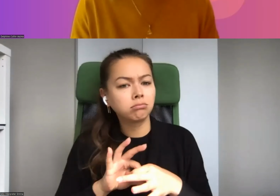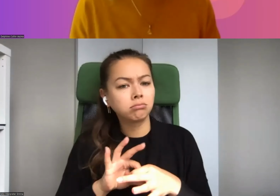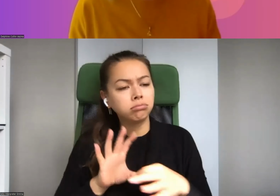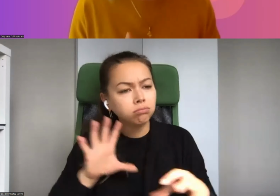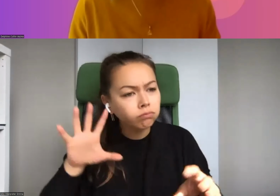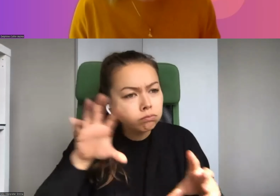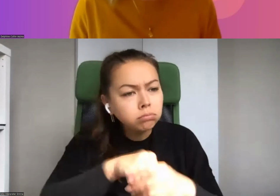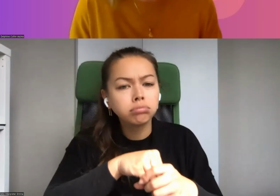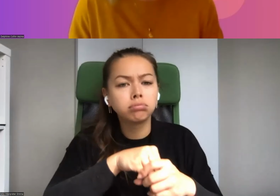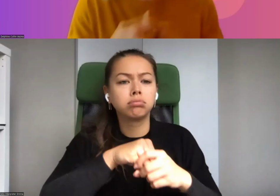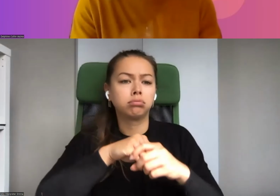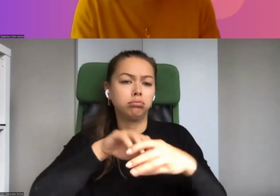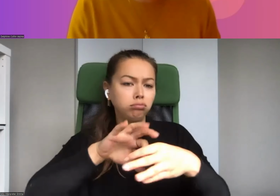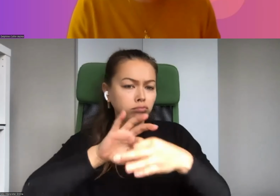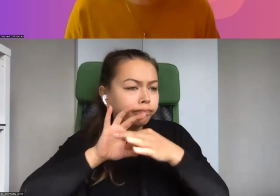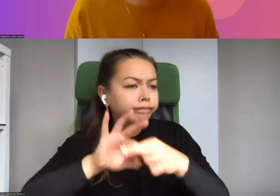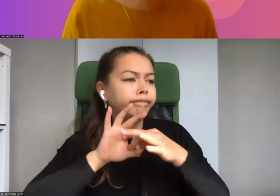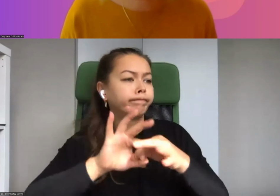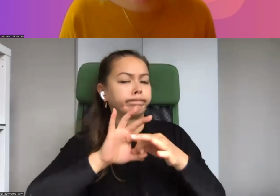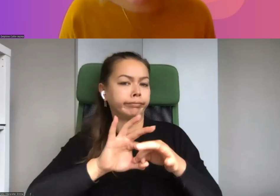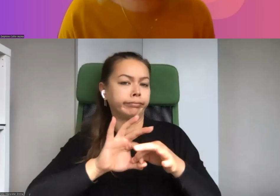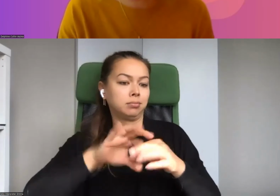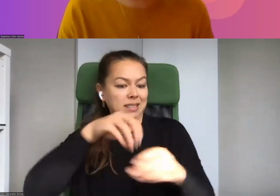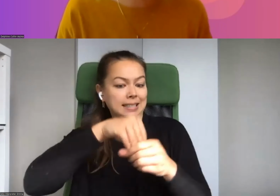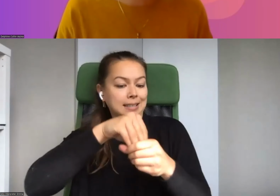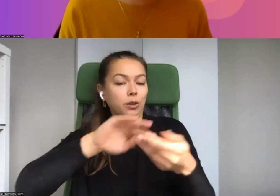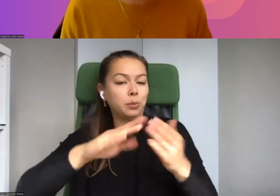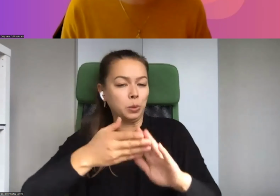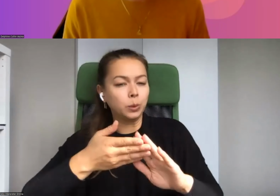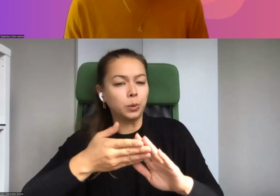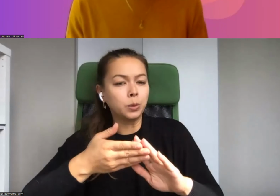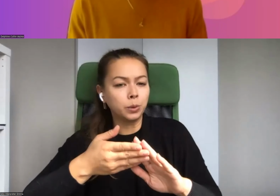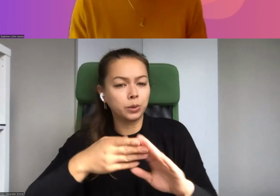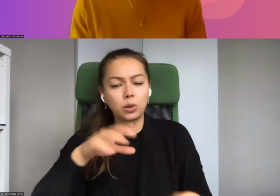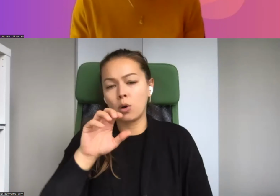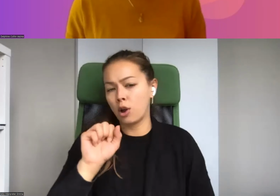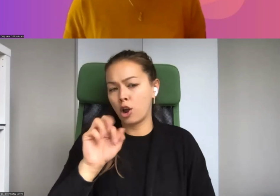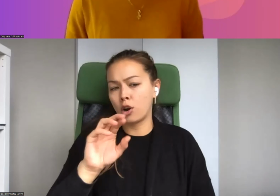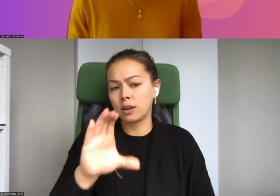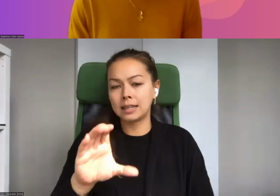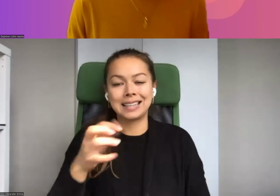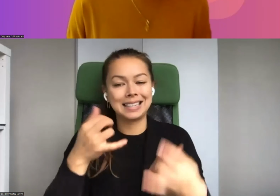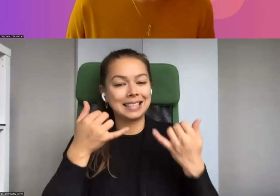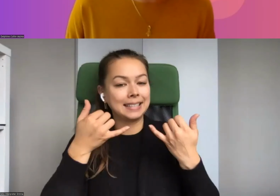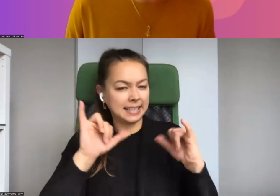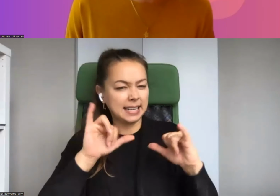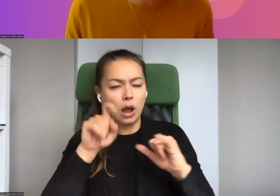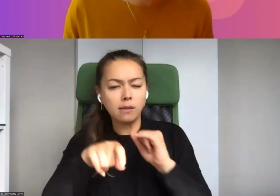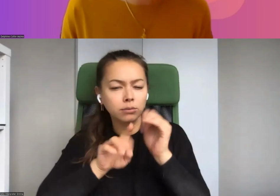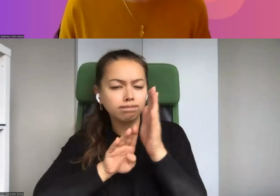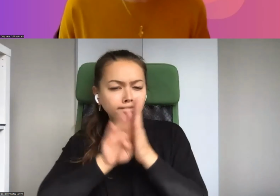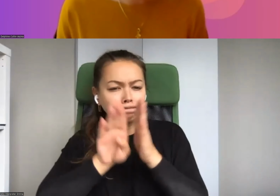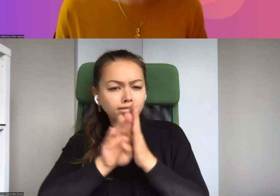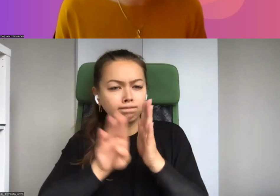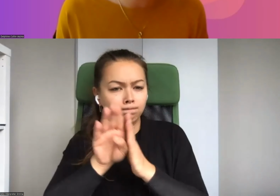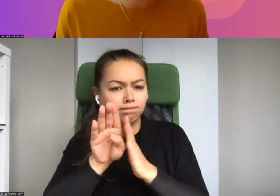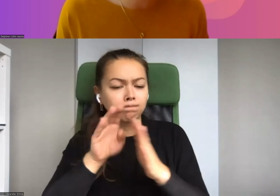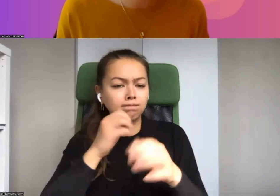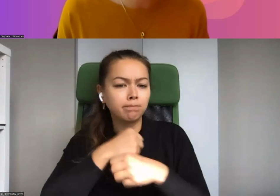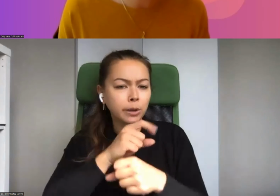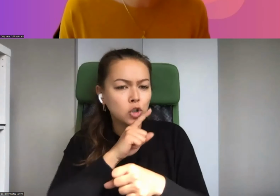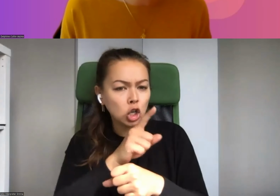experiences within communities. So our ARC still has a little ways to go to make sure it's relevant to